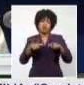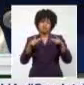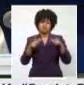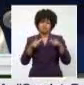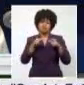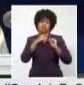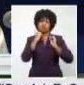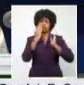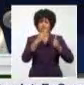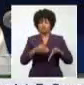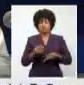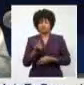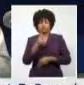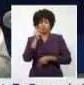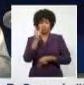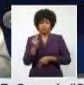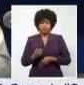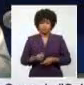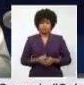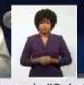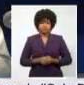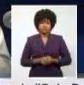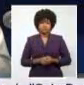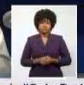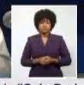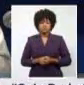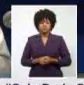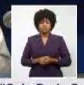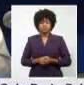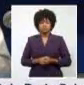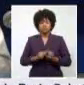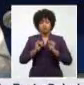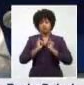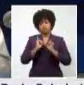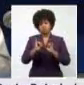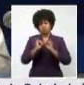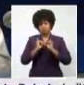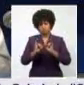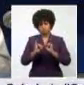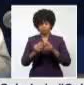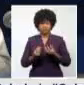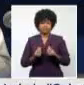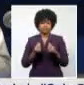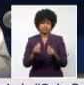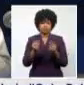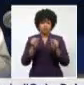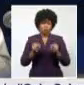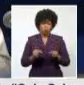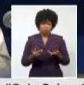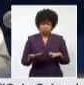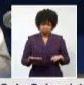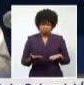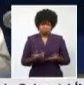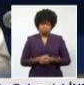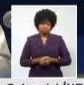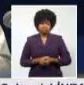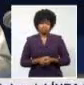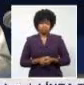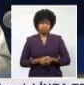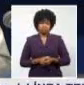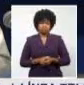in Dos Rios. And the information we have to provide today: for the 6th